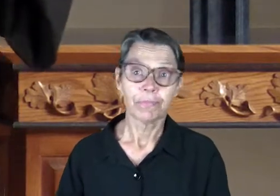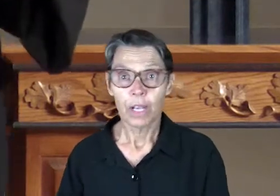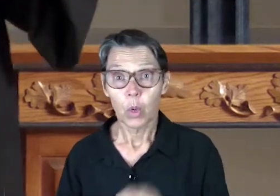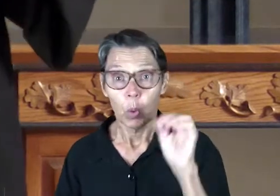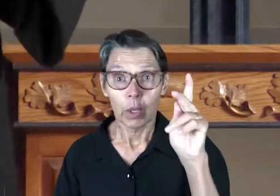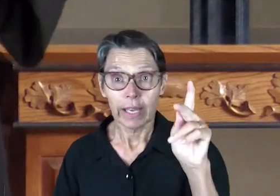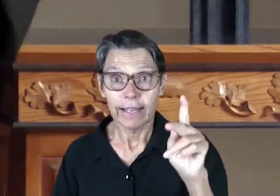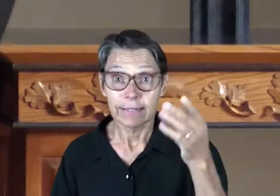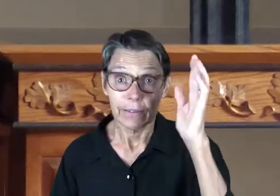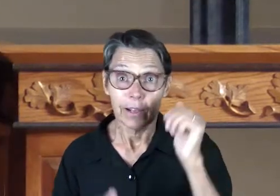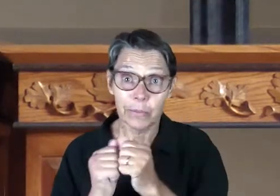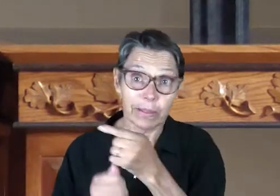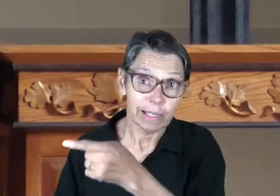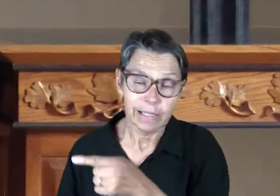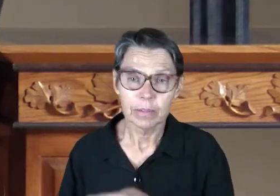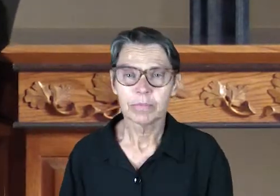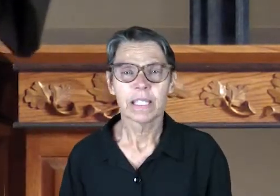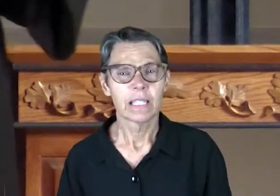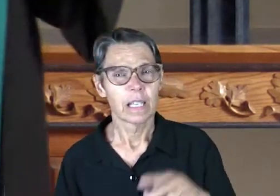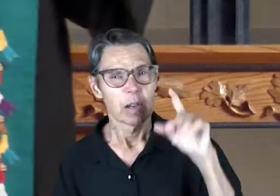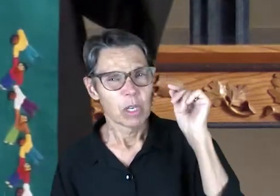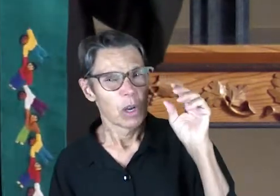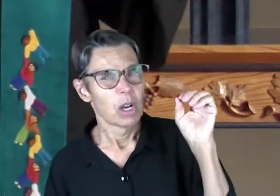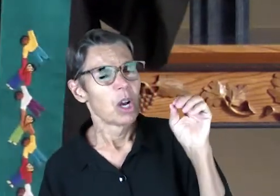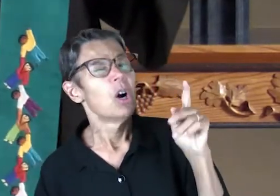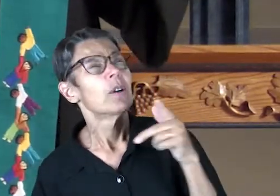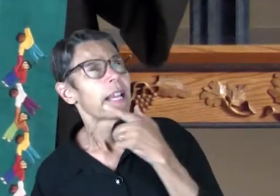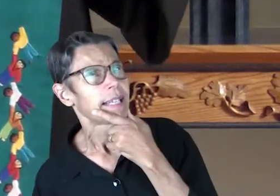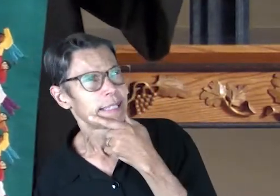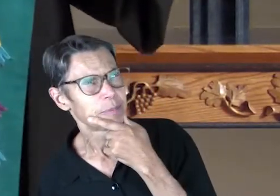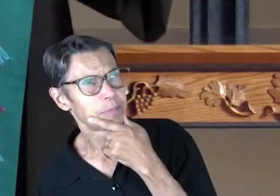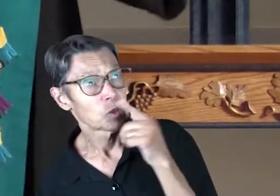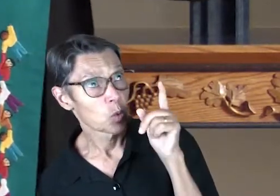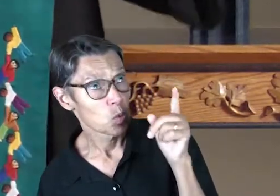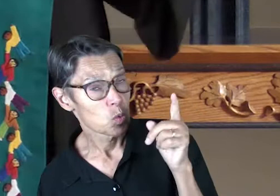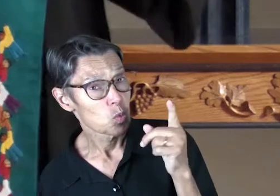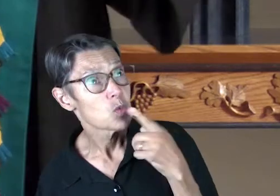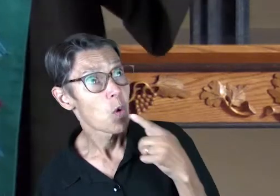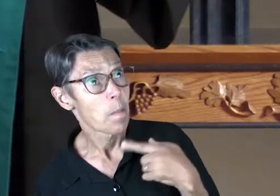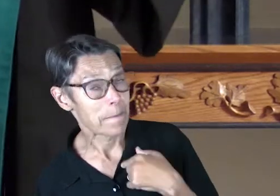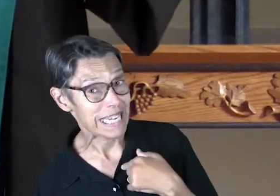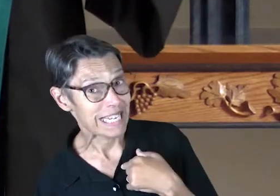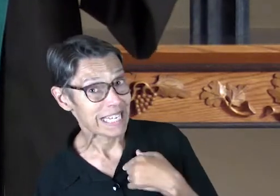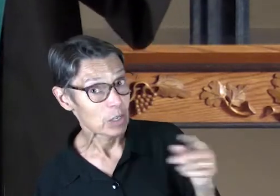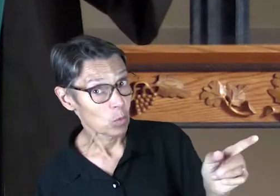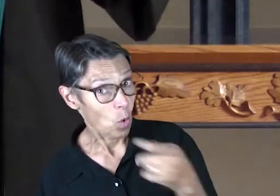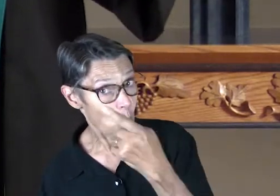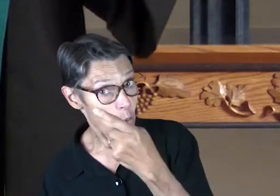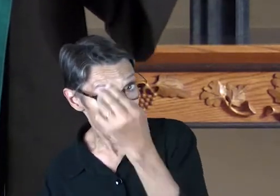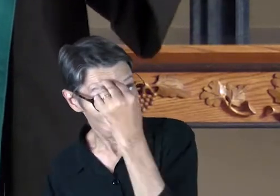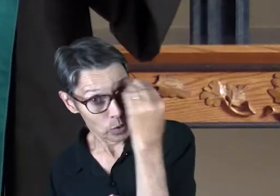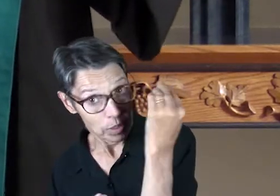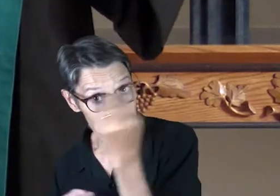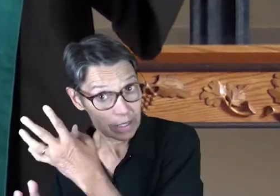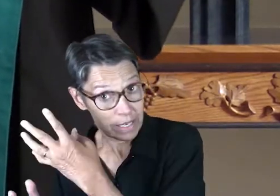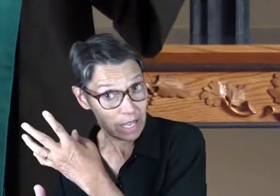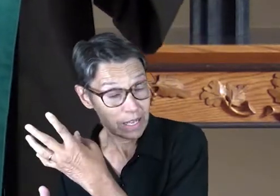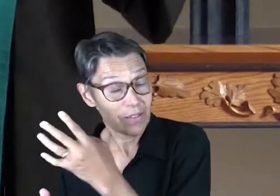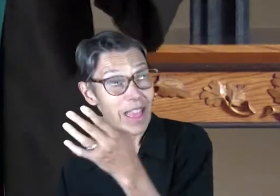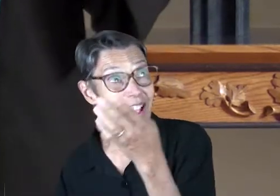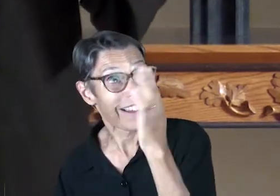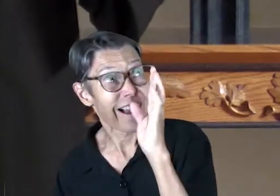Okay, one argument. And then Moses says, okay, so you're sending me, and I'm to tell the Israelites that